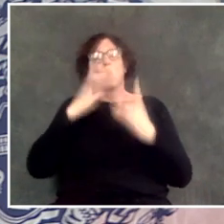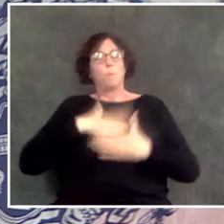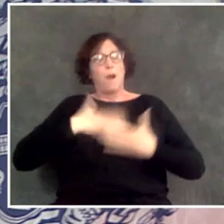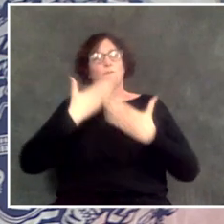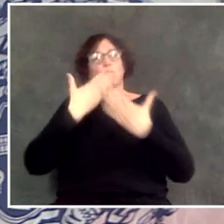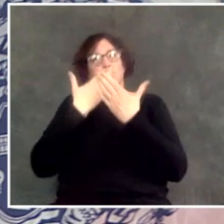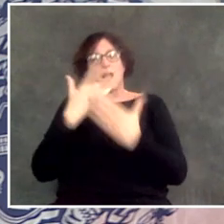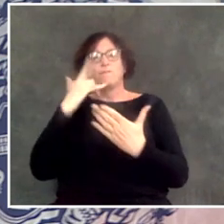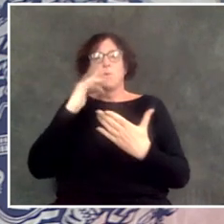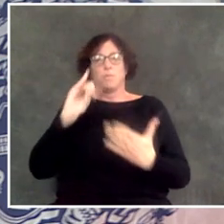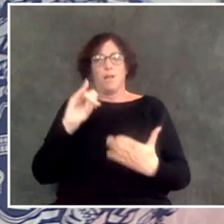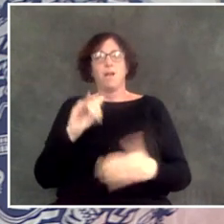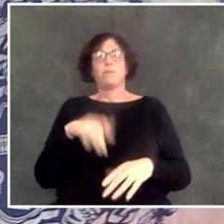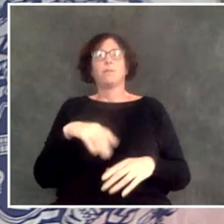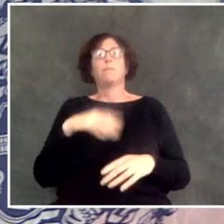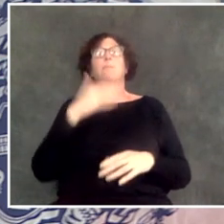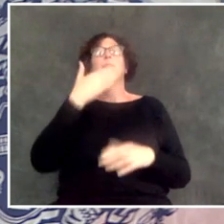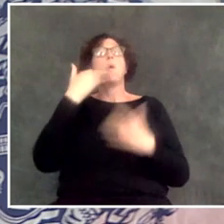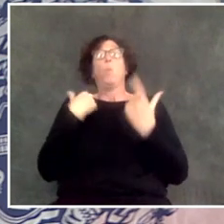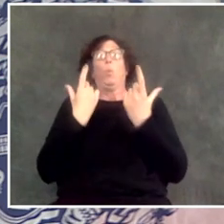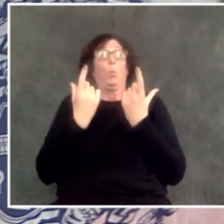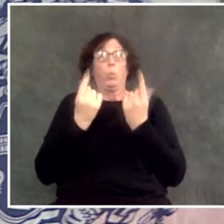833-NYC-0040 or going online